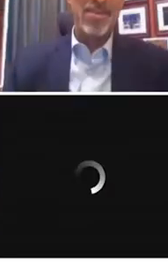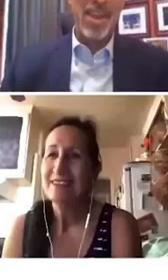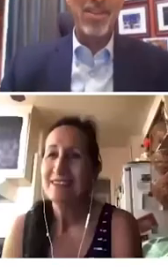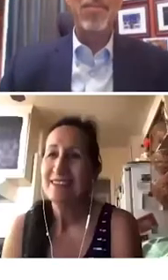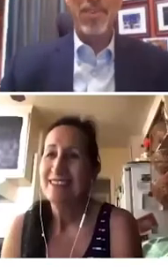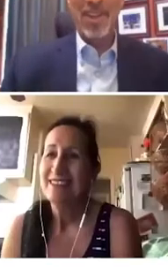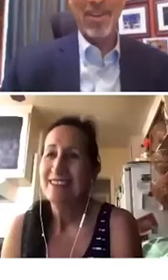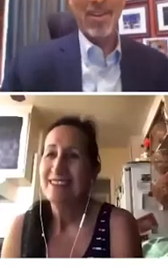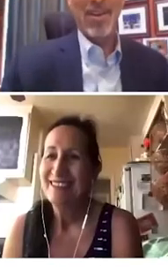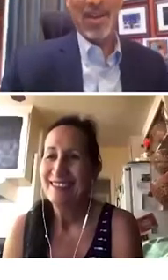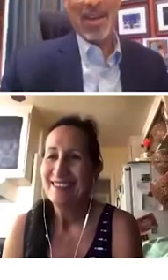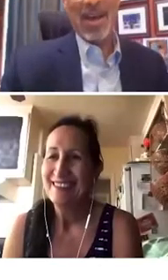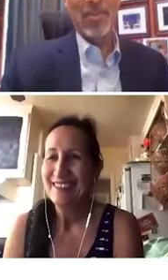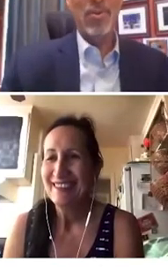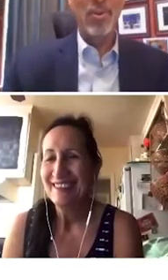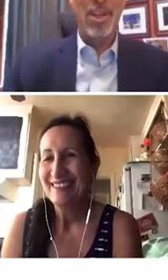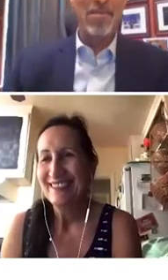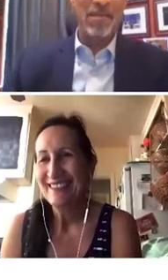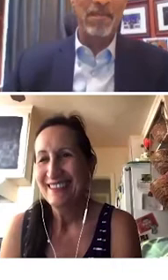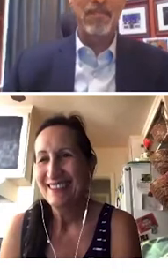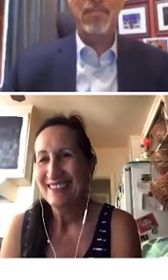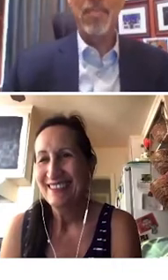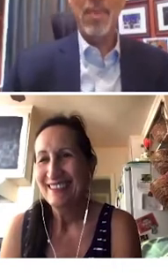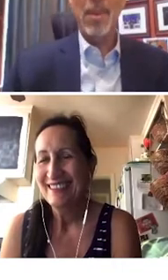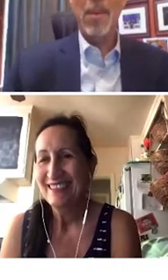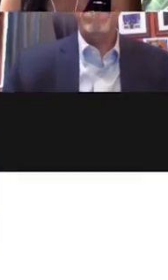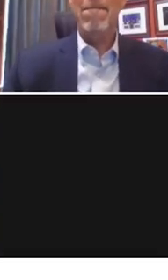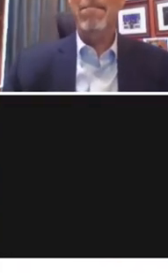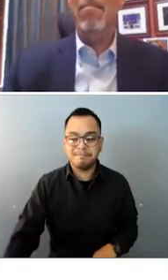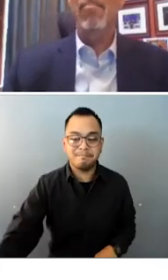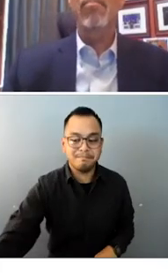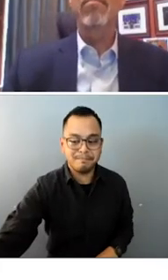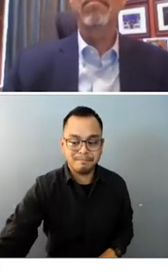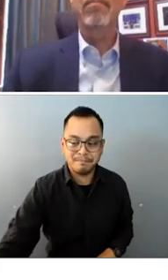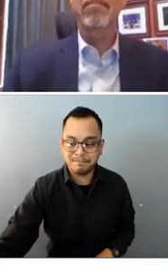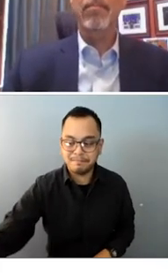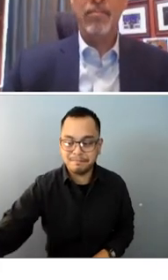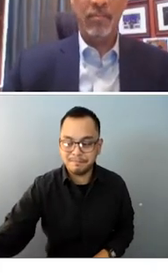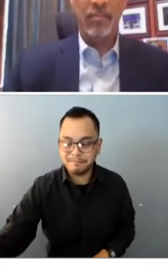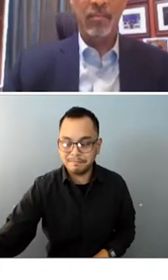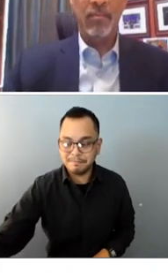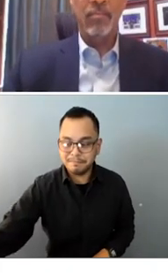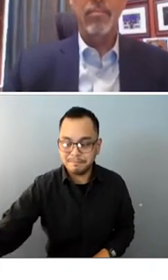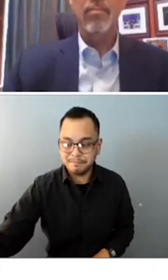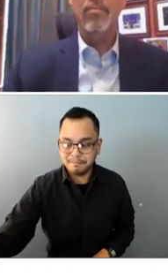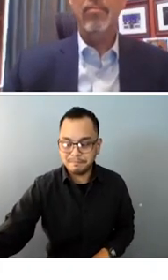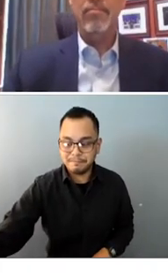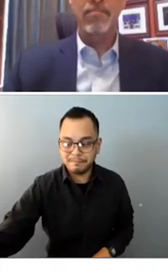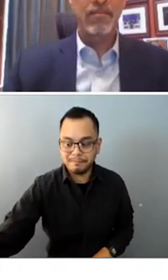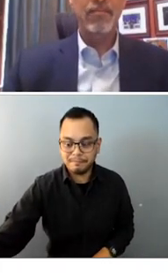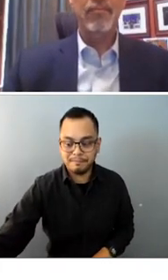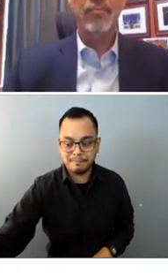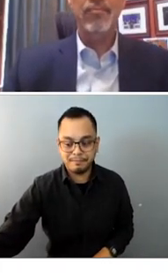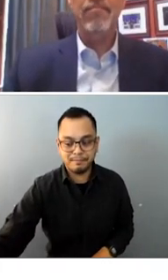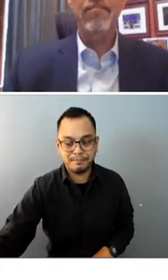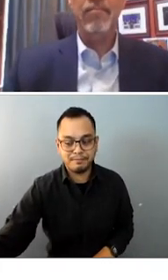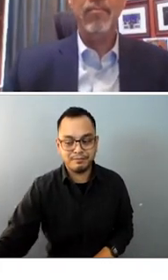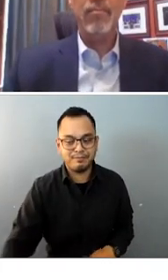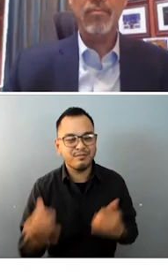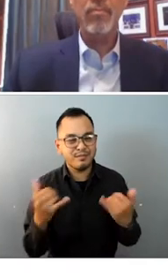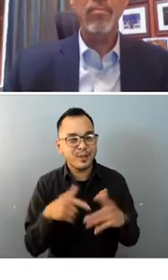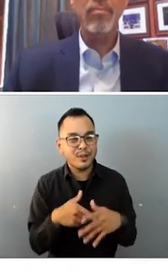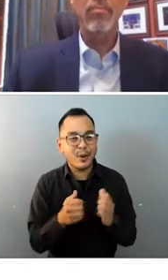to be here. Thank you for the opportunity. Absolutely. Gisela, I would like to start with you